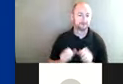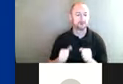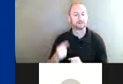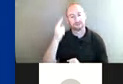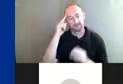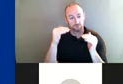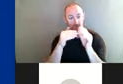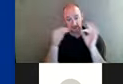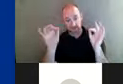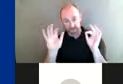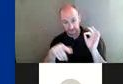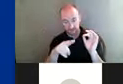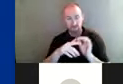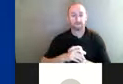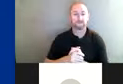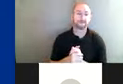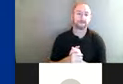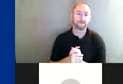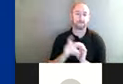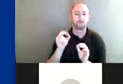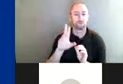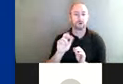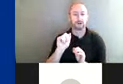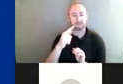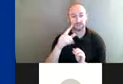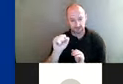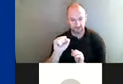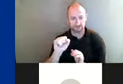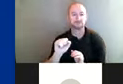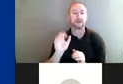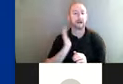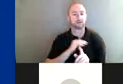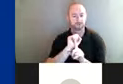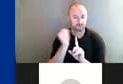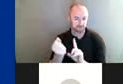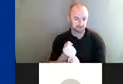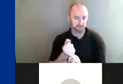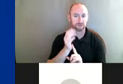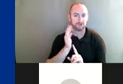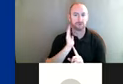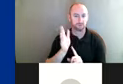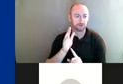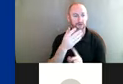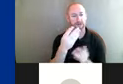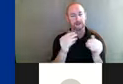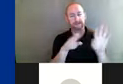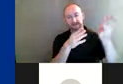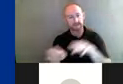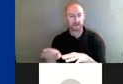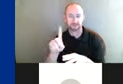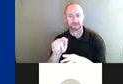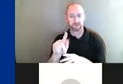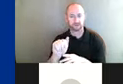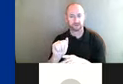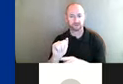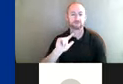like this, where H is a hazard, and in our case, it's going to be our landslide susceptibility data.